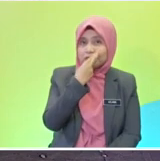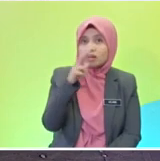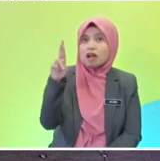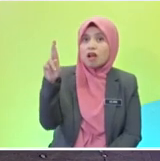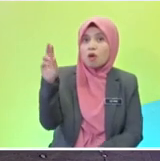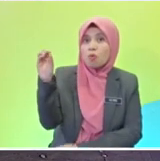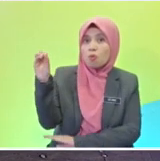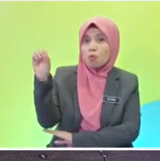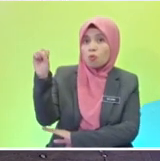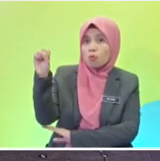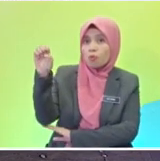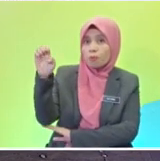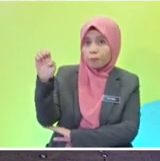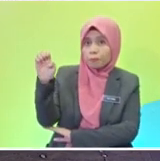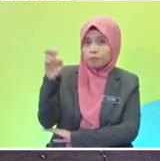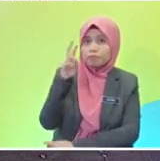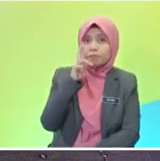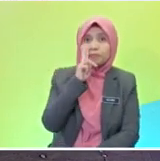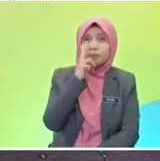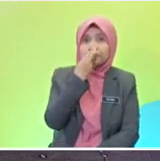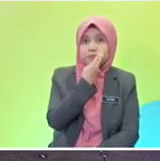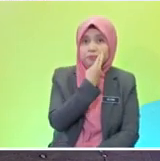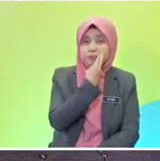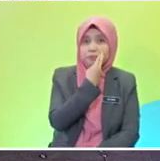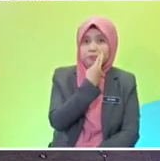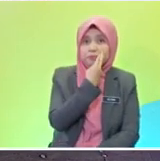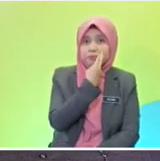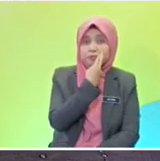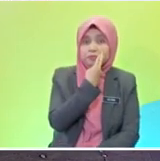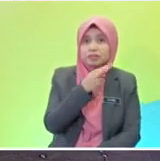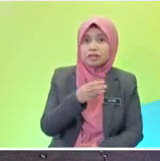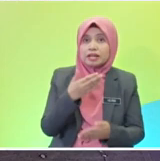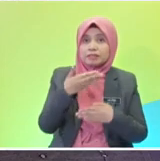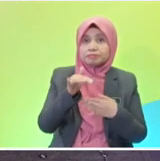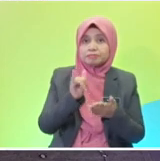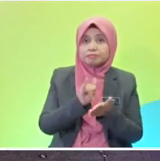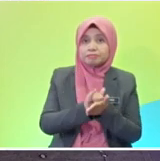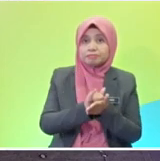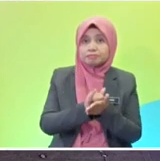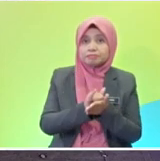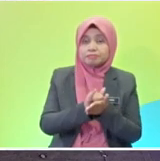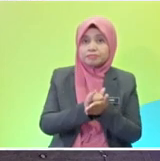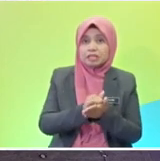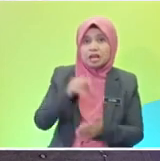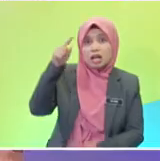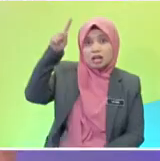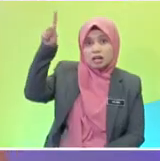R-O-S-E, rose. Mm-hmm. Okay. Next flower It will be